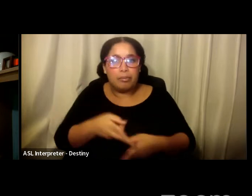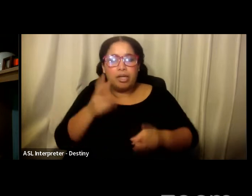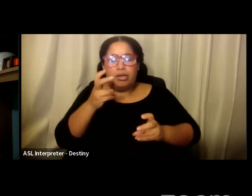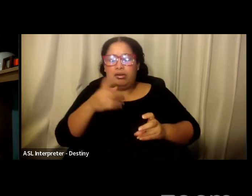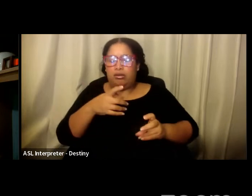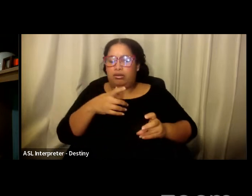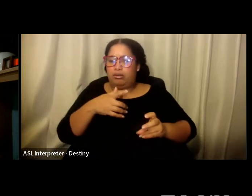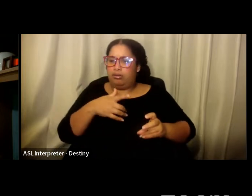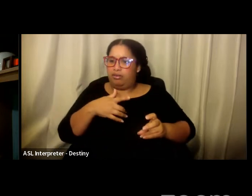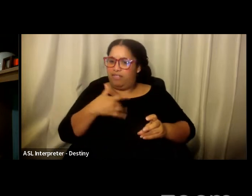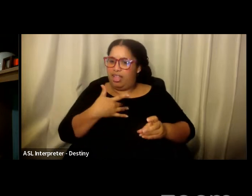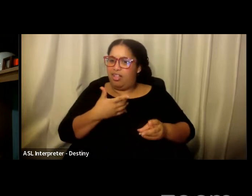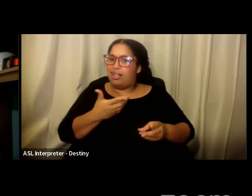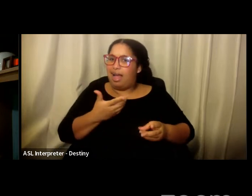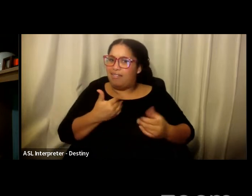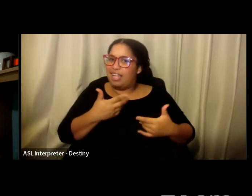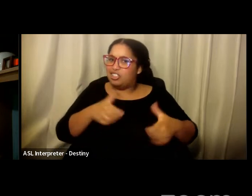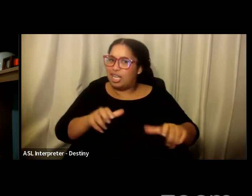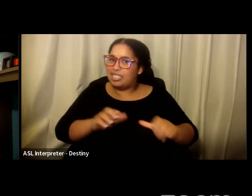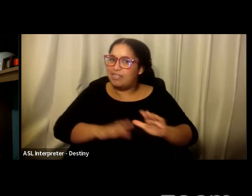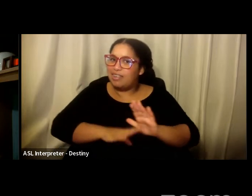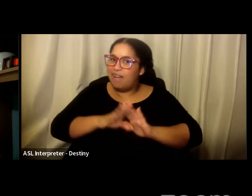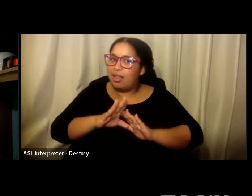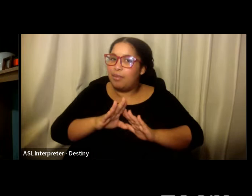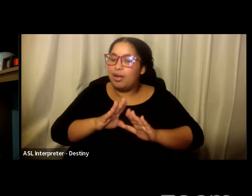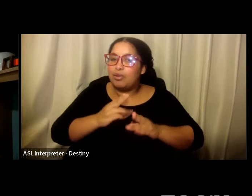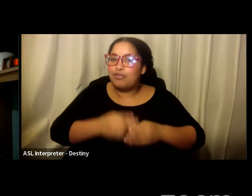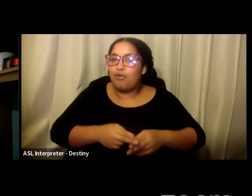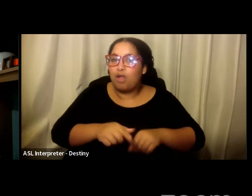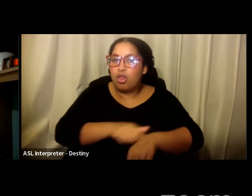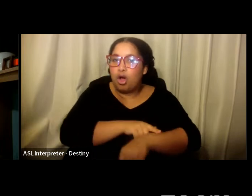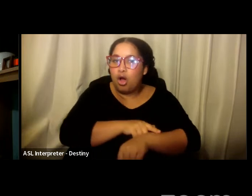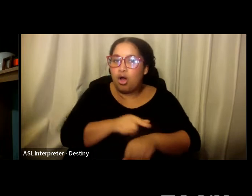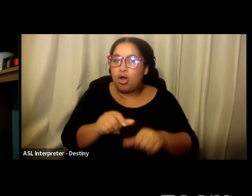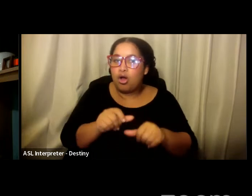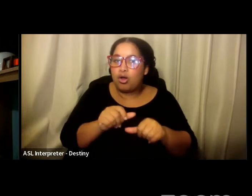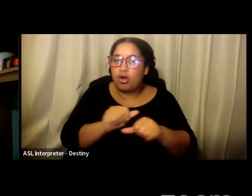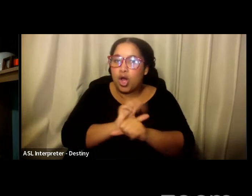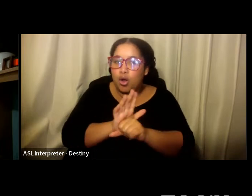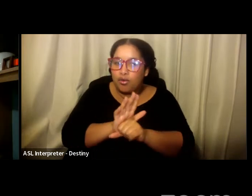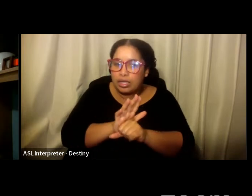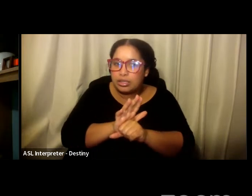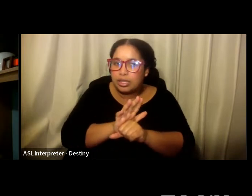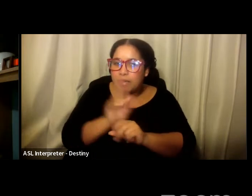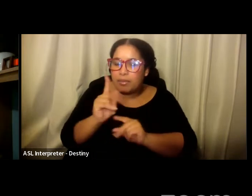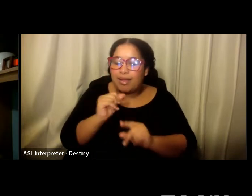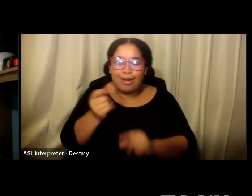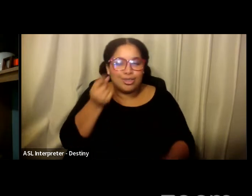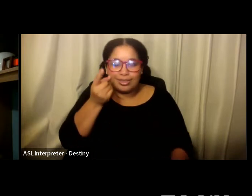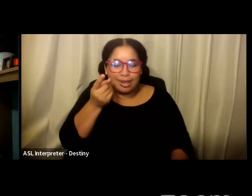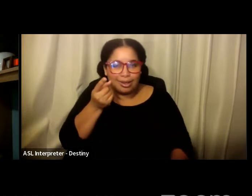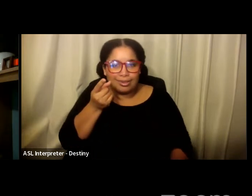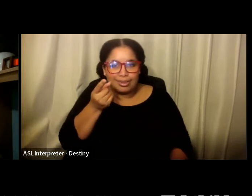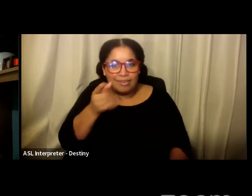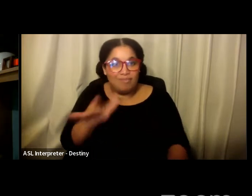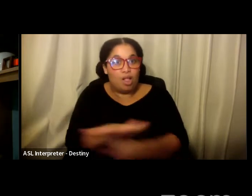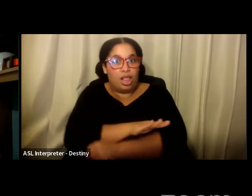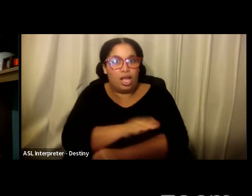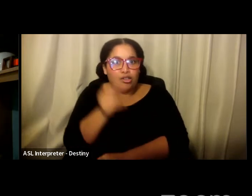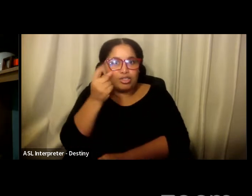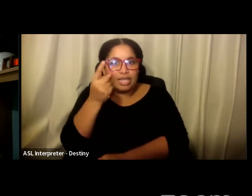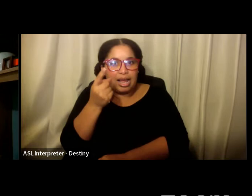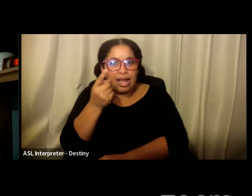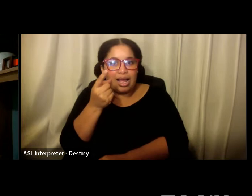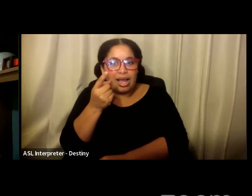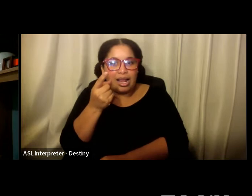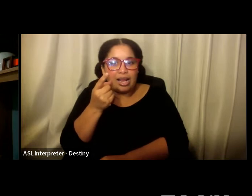still have that same chance of developing long COVID, which I don't think enough people really fully understand the